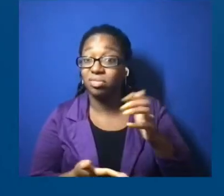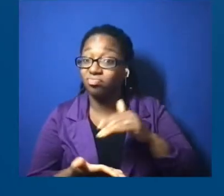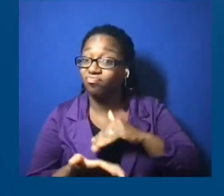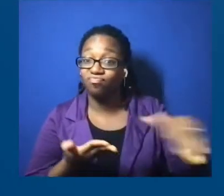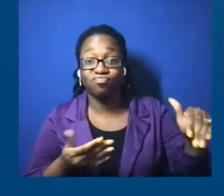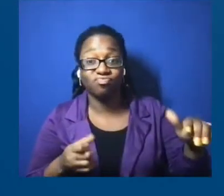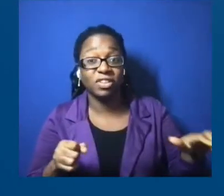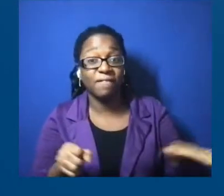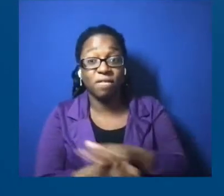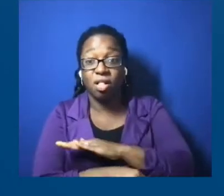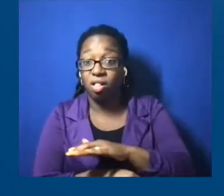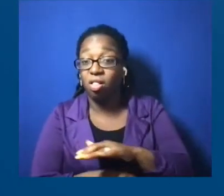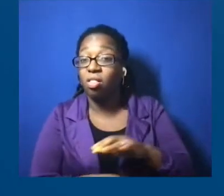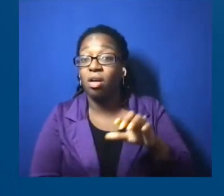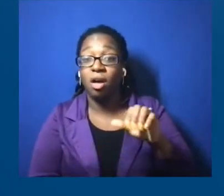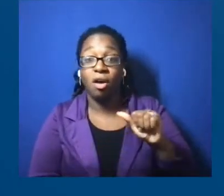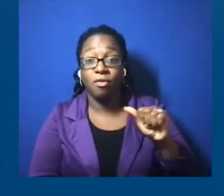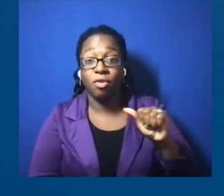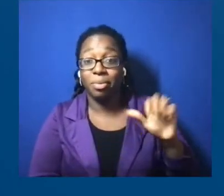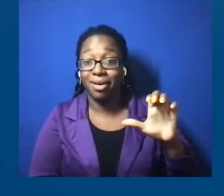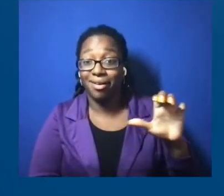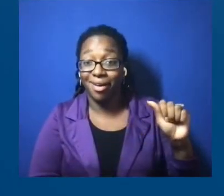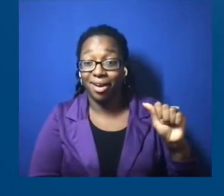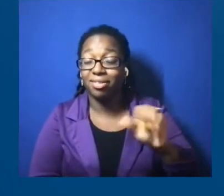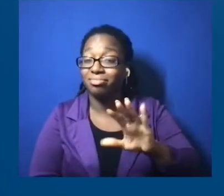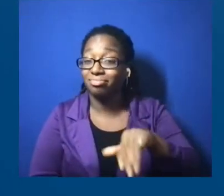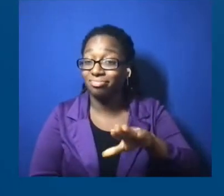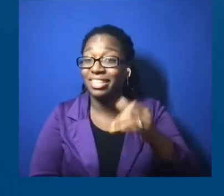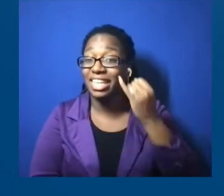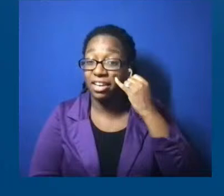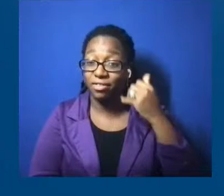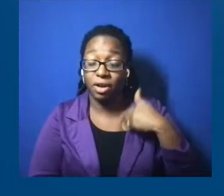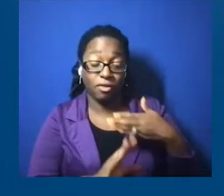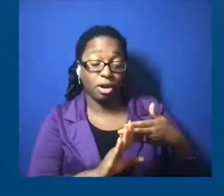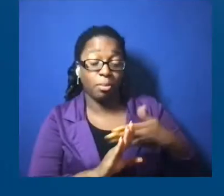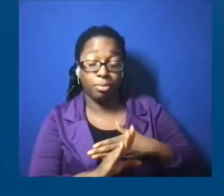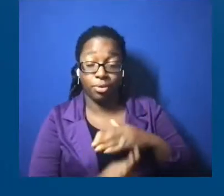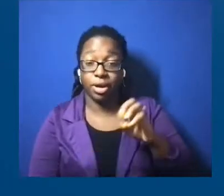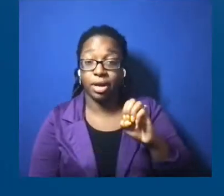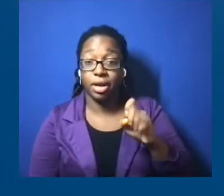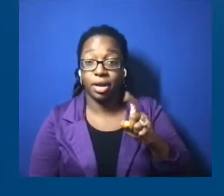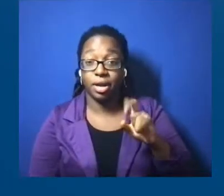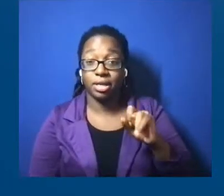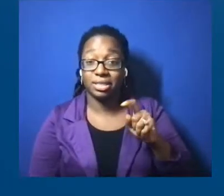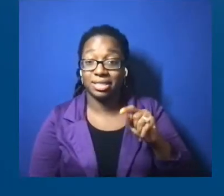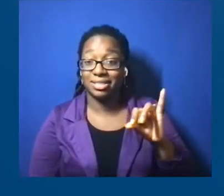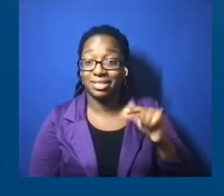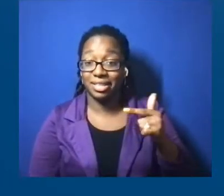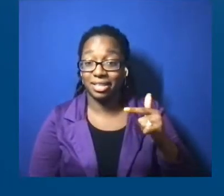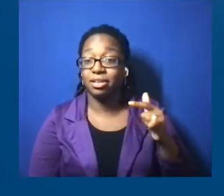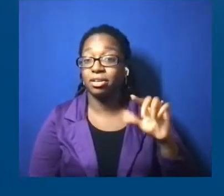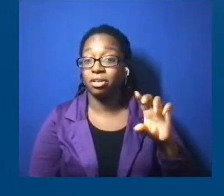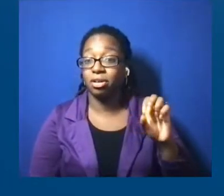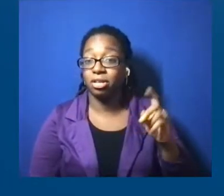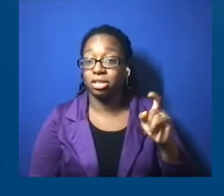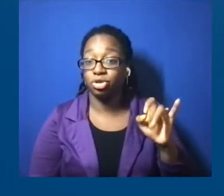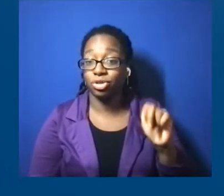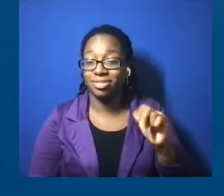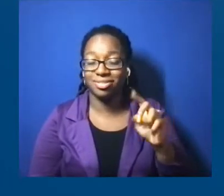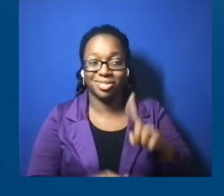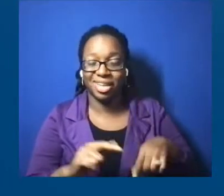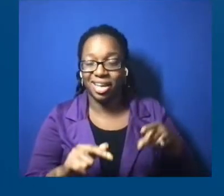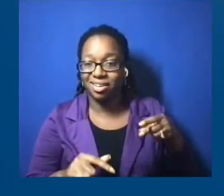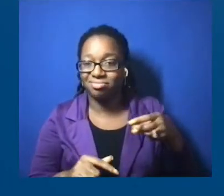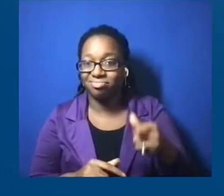it again. And by the way, anyone with a pre-existing condition who can't afford expensive insurance, the only reason you have